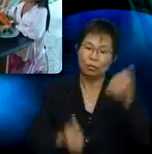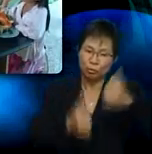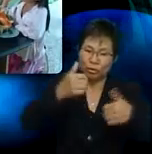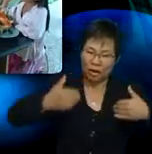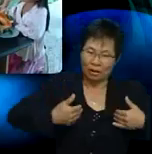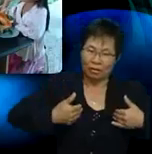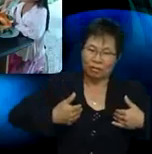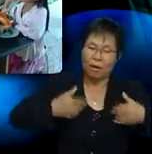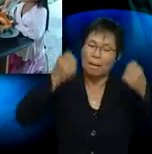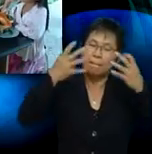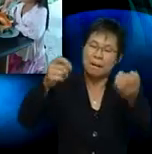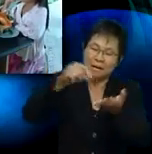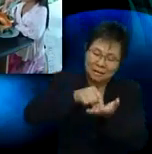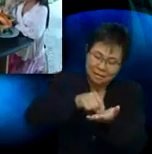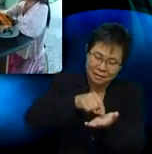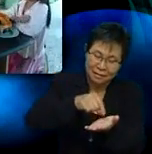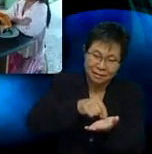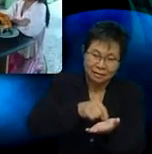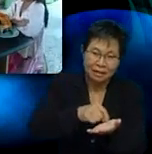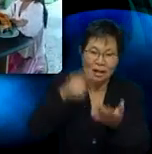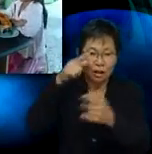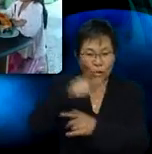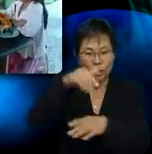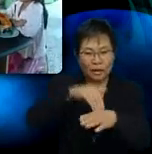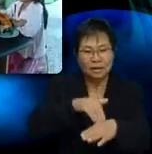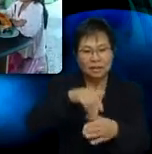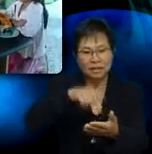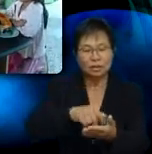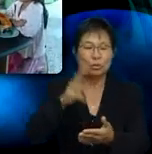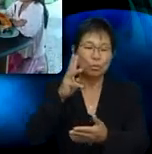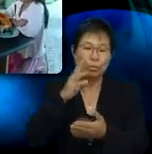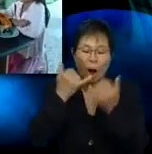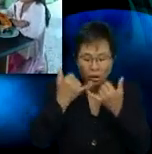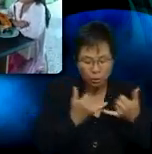which have many seeds. Look at this watermelon.